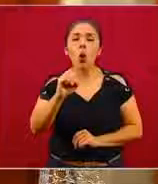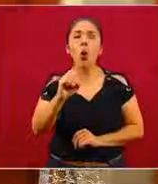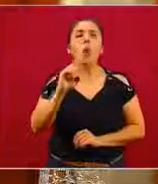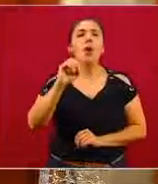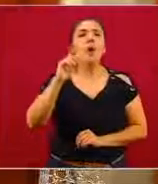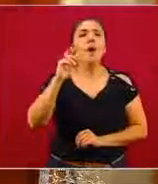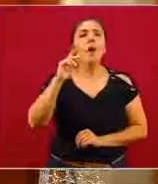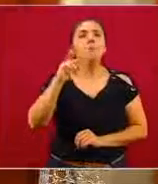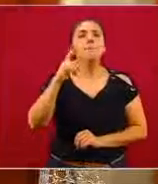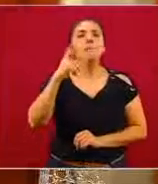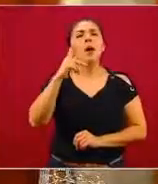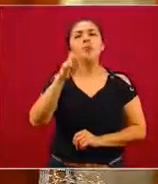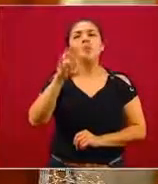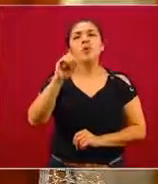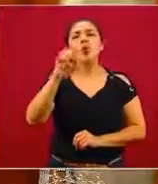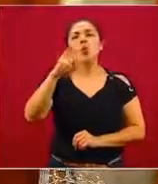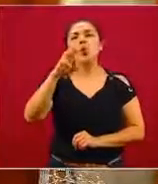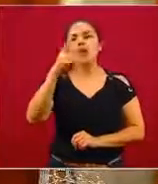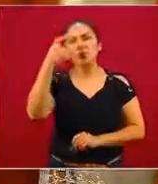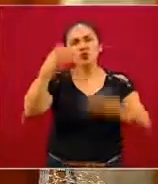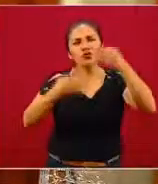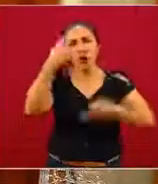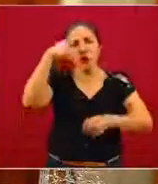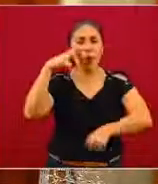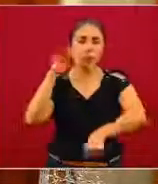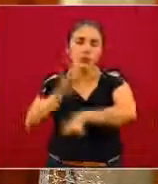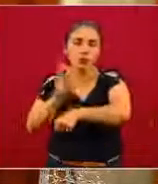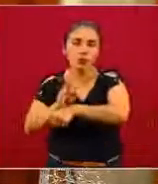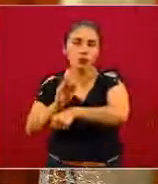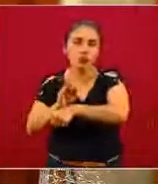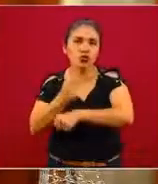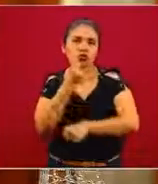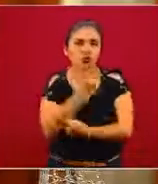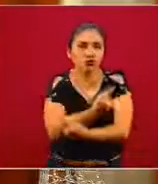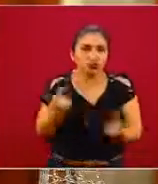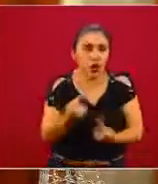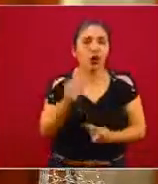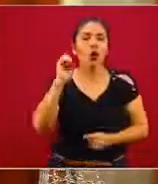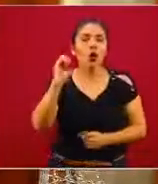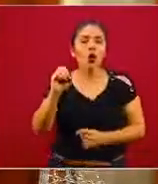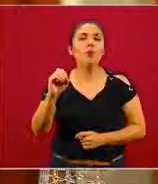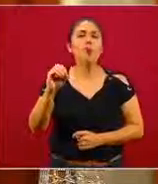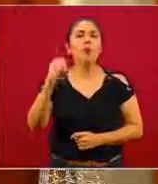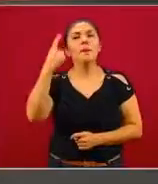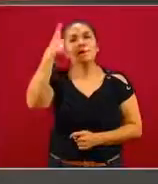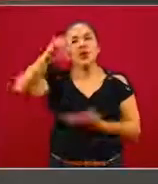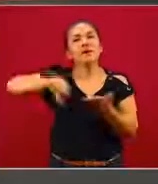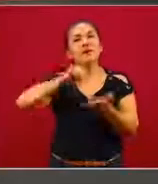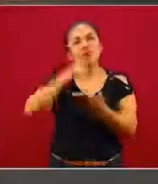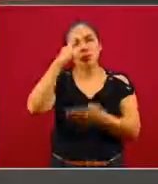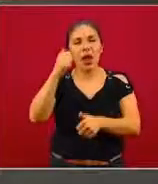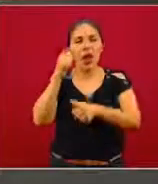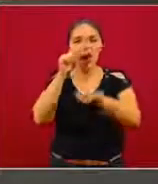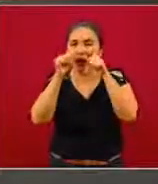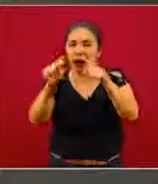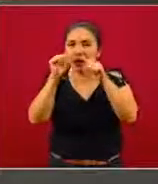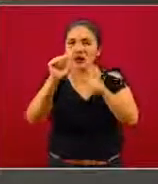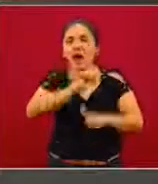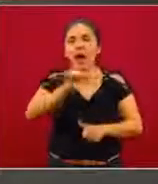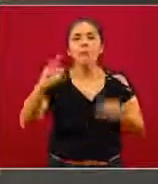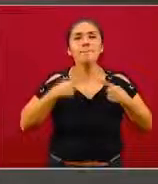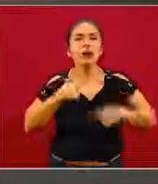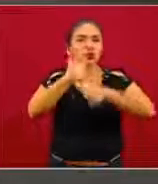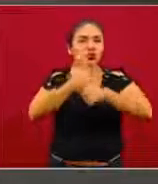911, Ombudsman's Office, the prosecutor's offices, and victims' services are